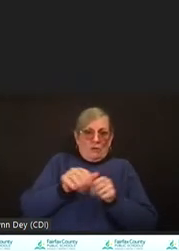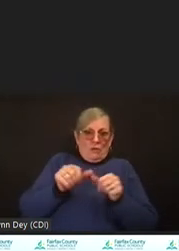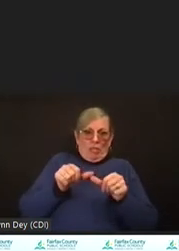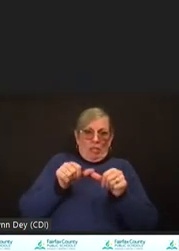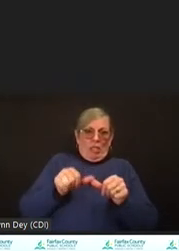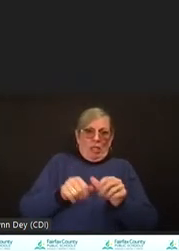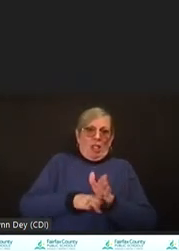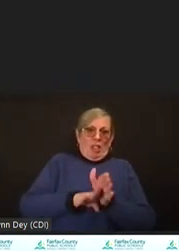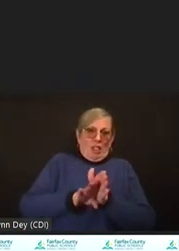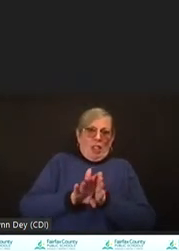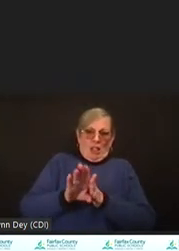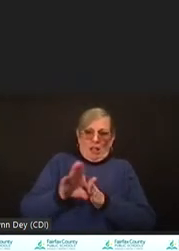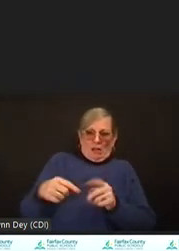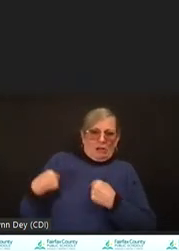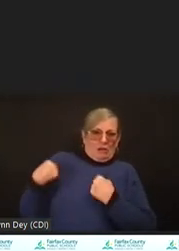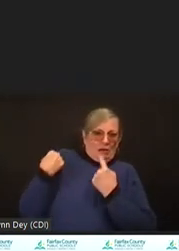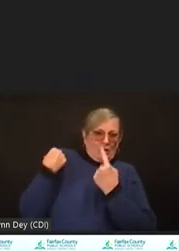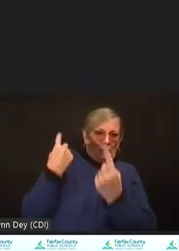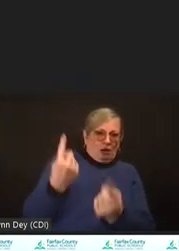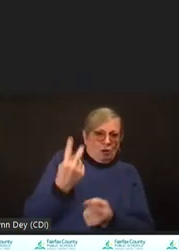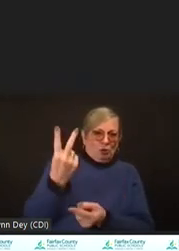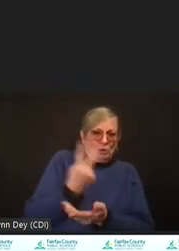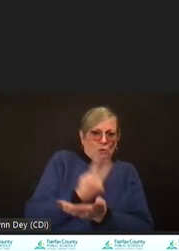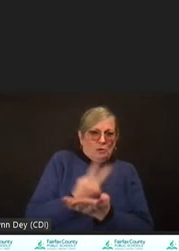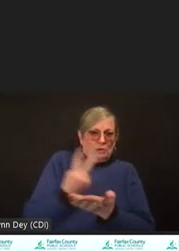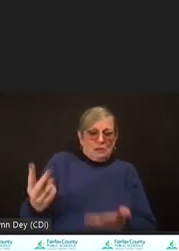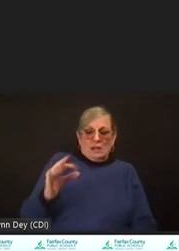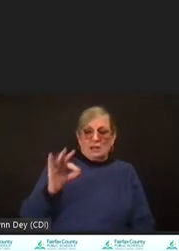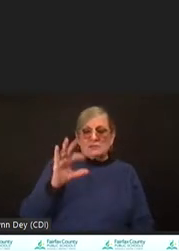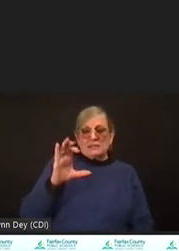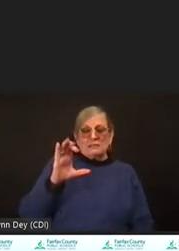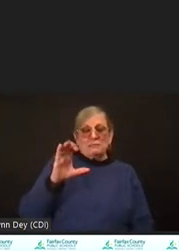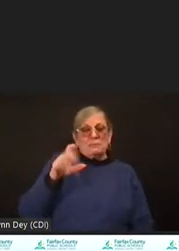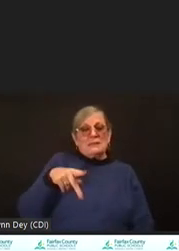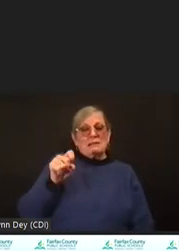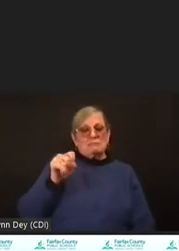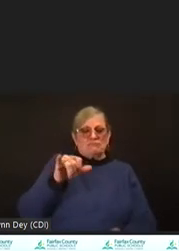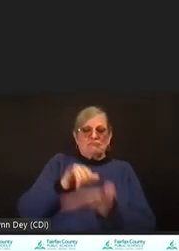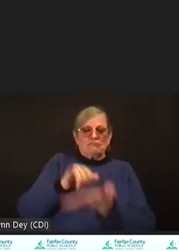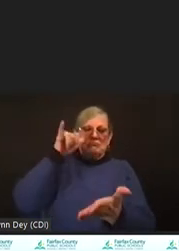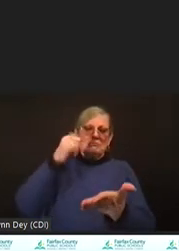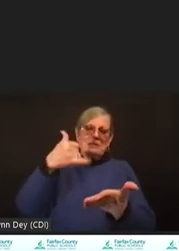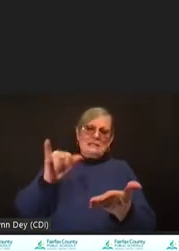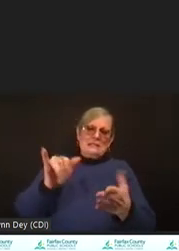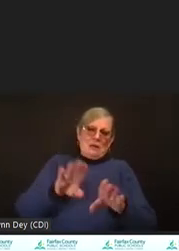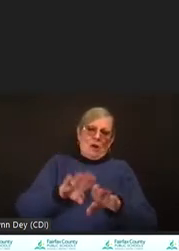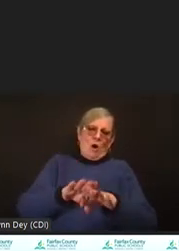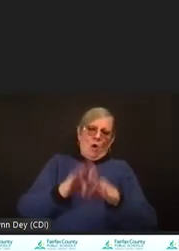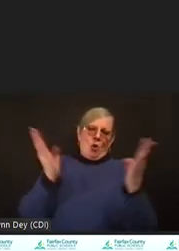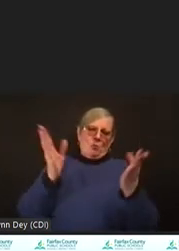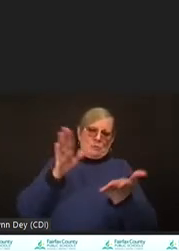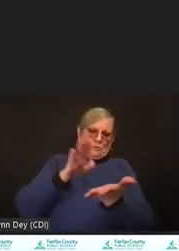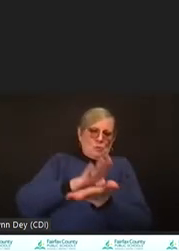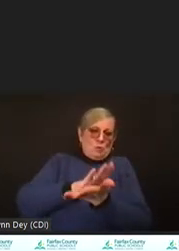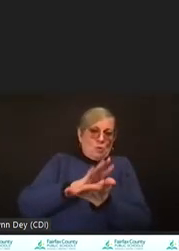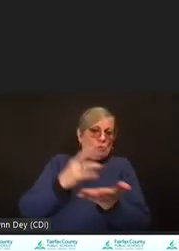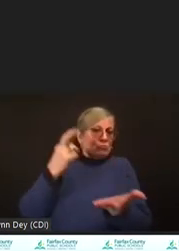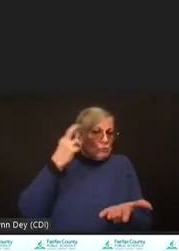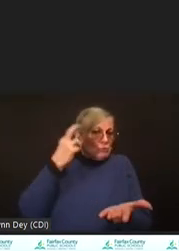weeks, FCPS has been able to remain open to all schools because of our layered prevention